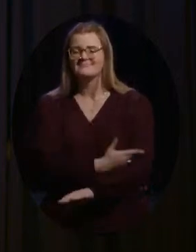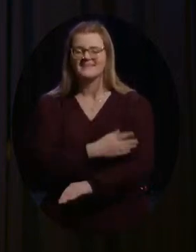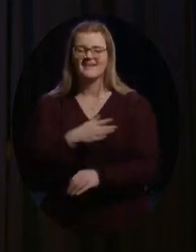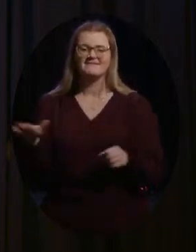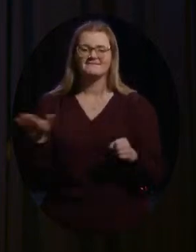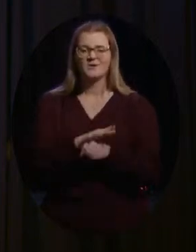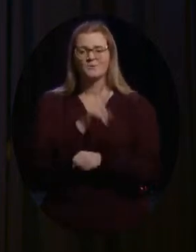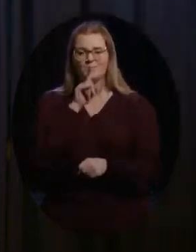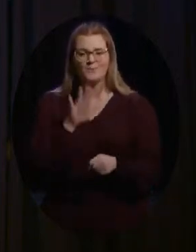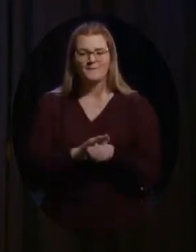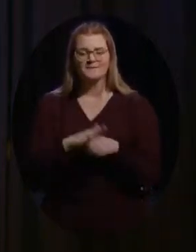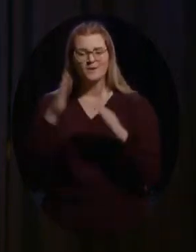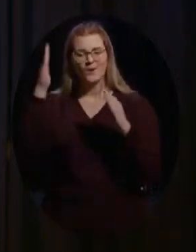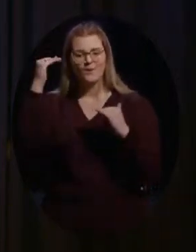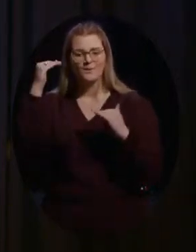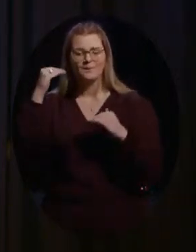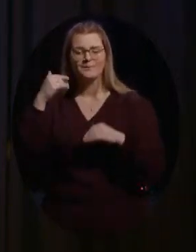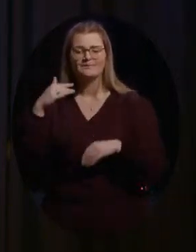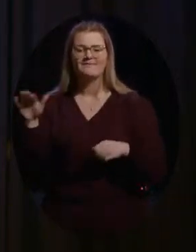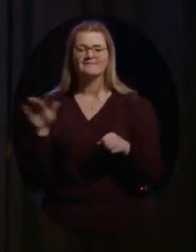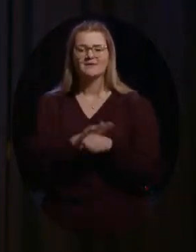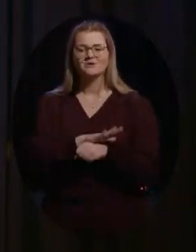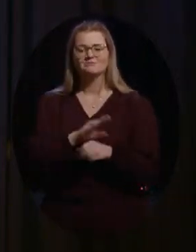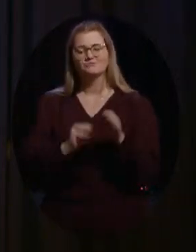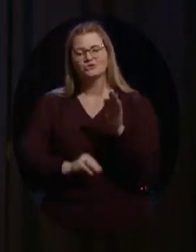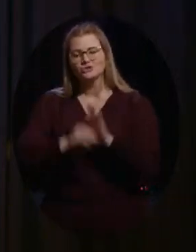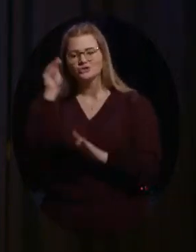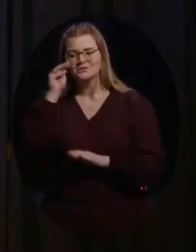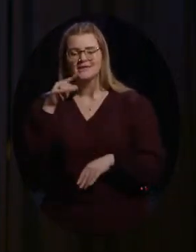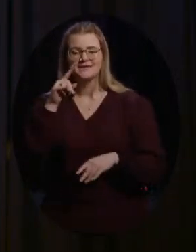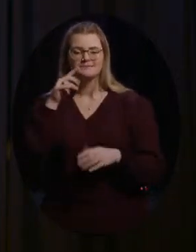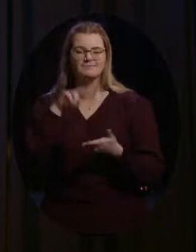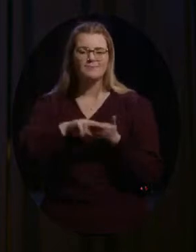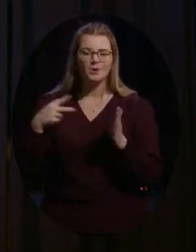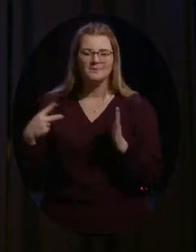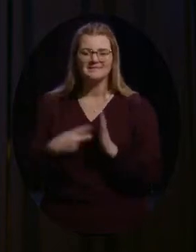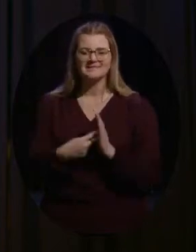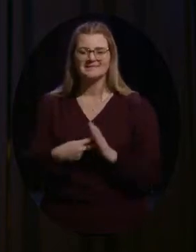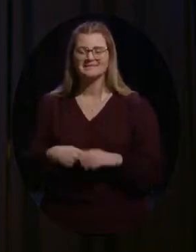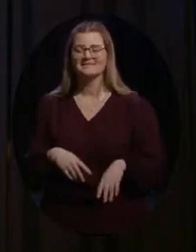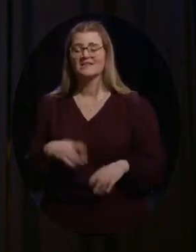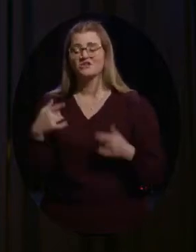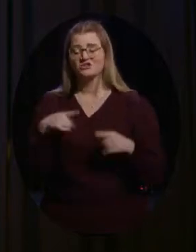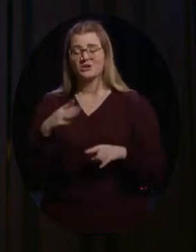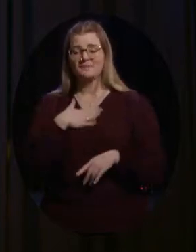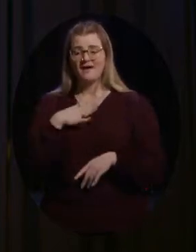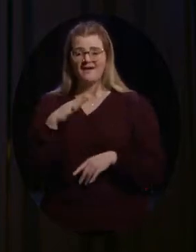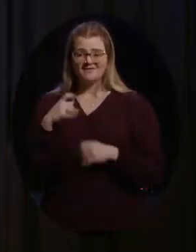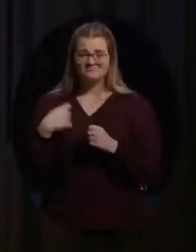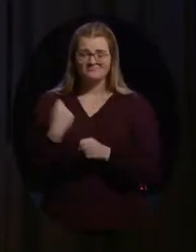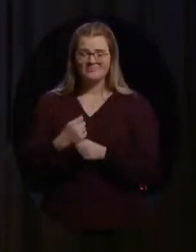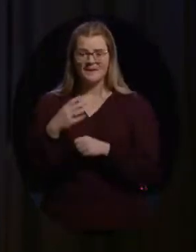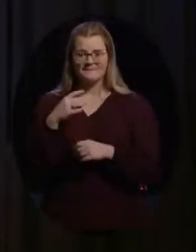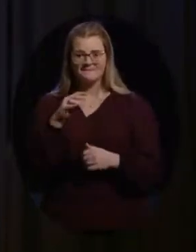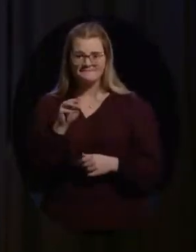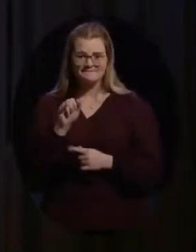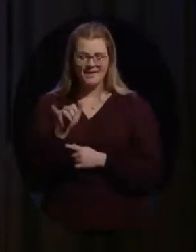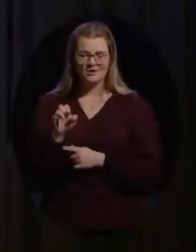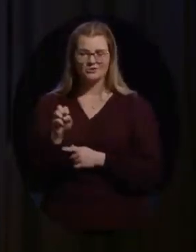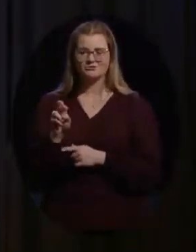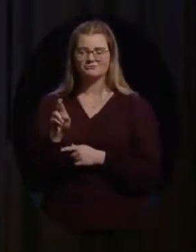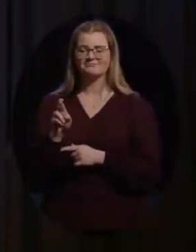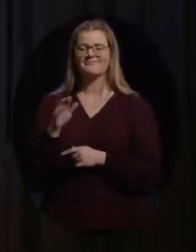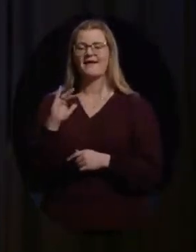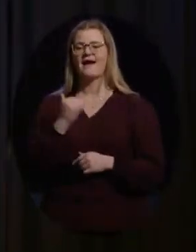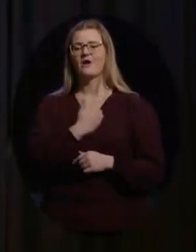promise and hope, a city filled with maturity and purpose. During my tenure as your mayor, our great city has